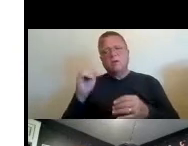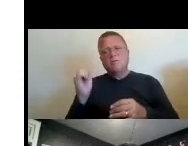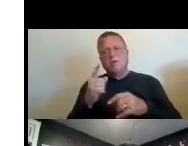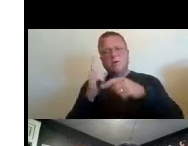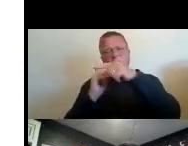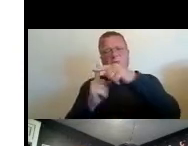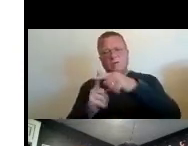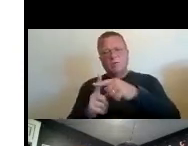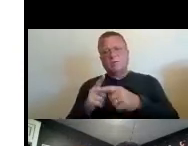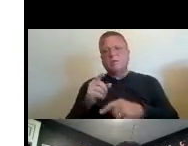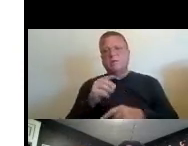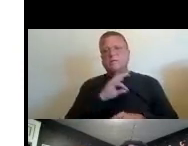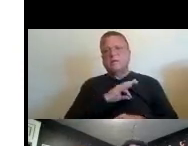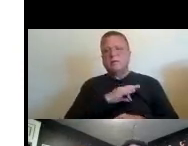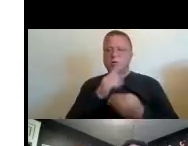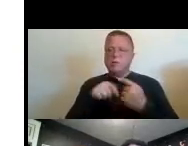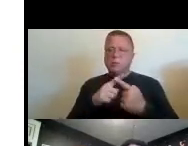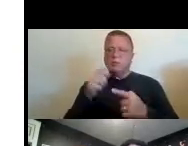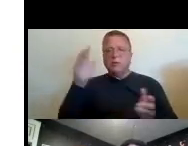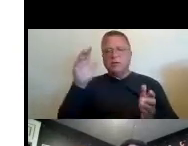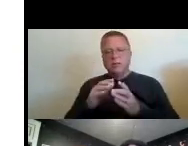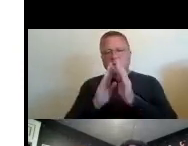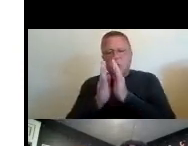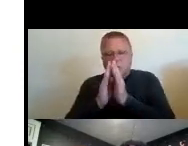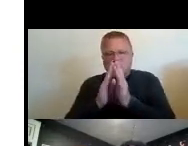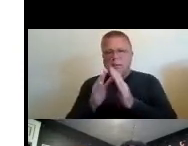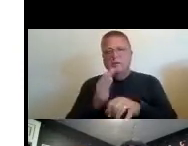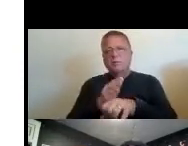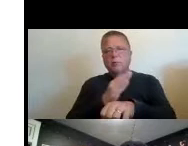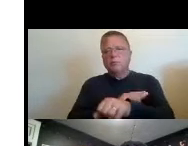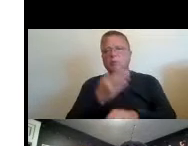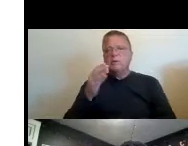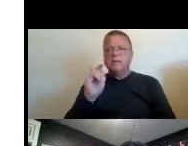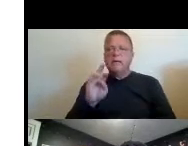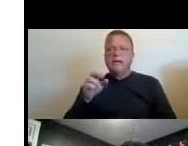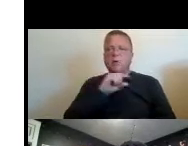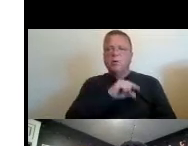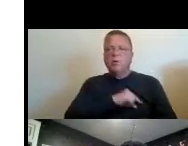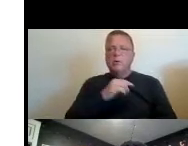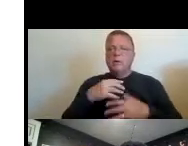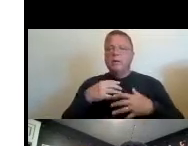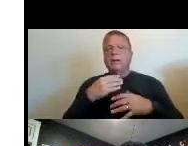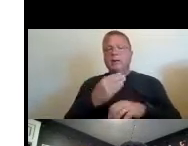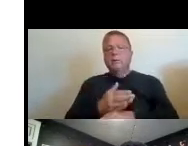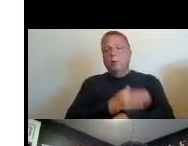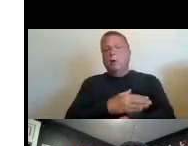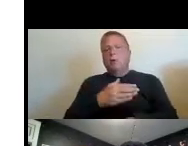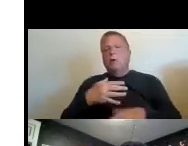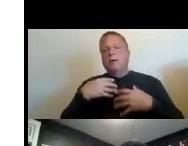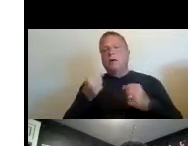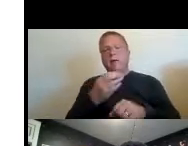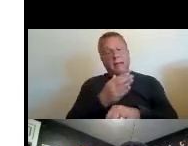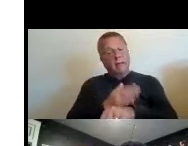is in decreased congestion, improved air quality, improved public health, and really improved accessibility for our